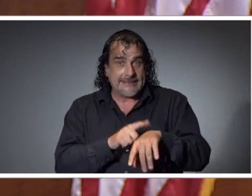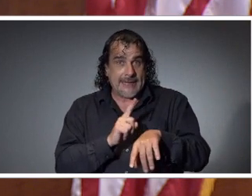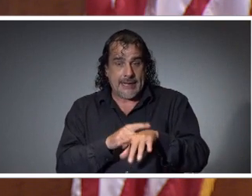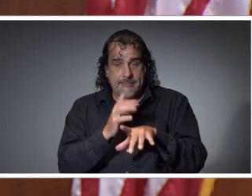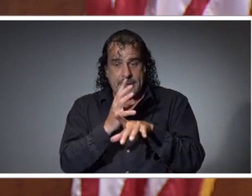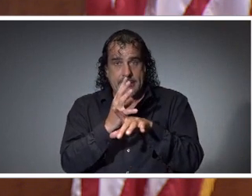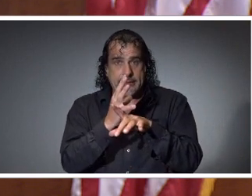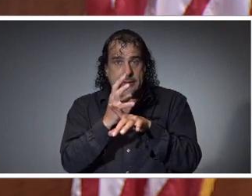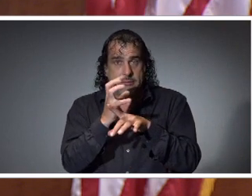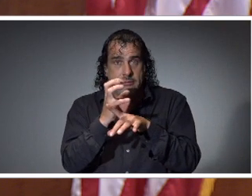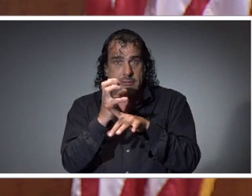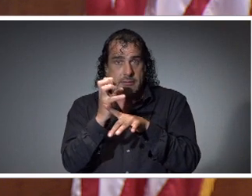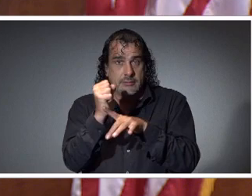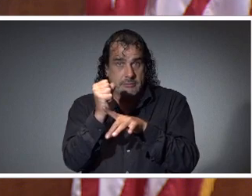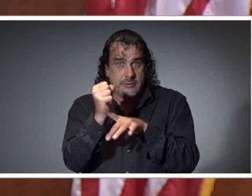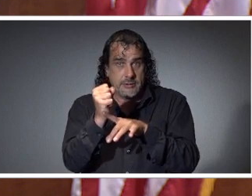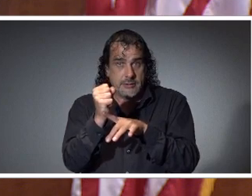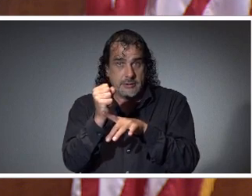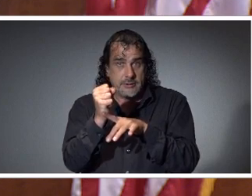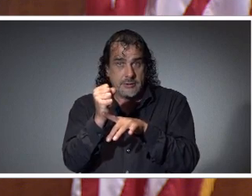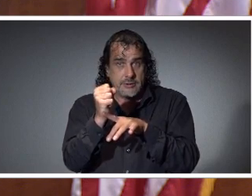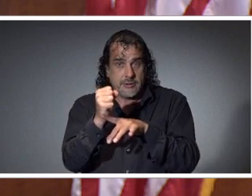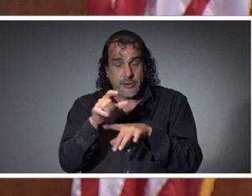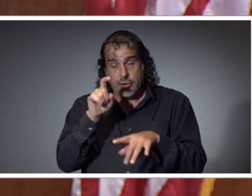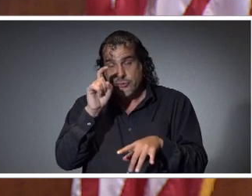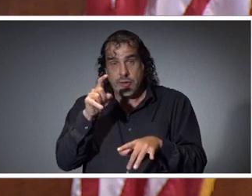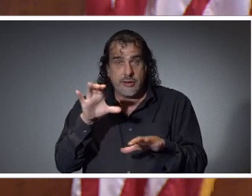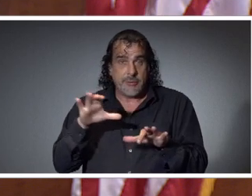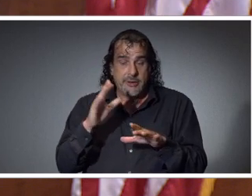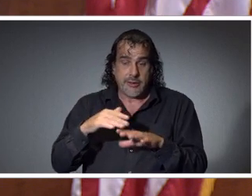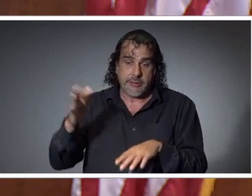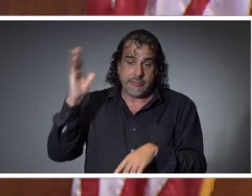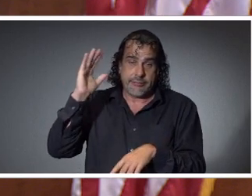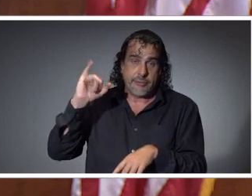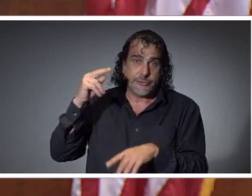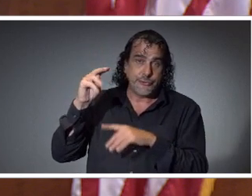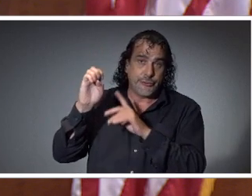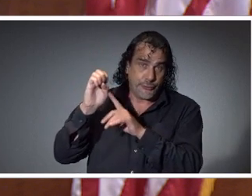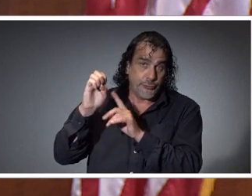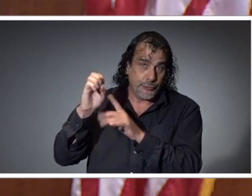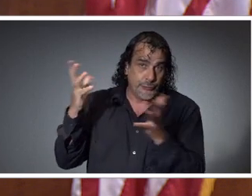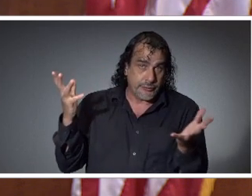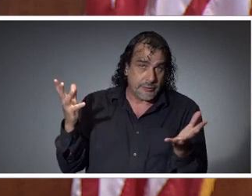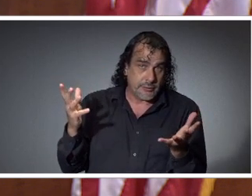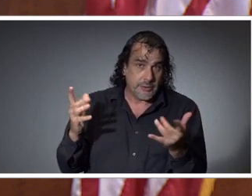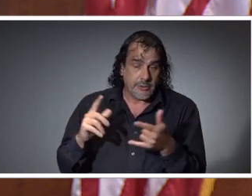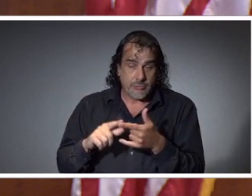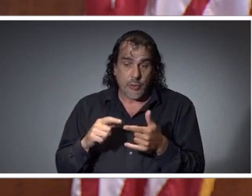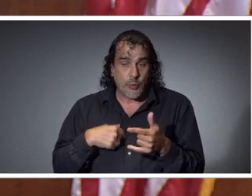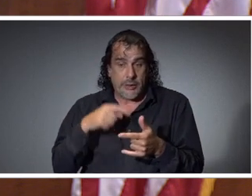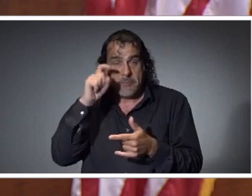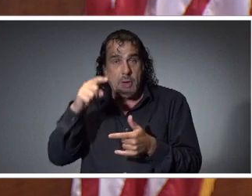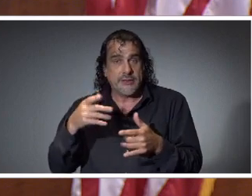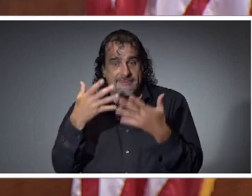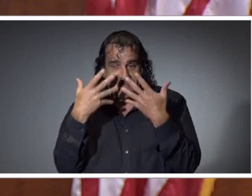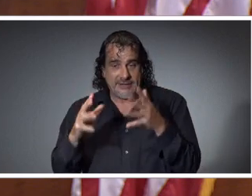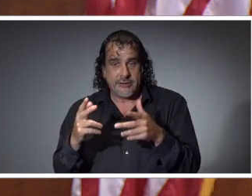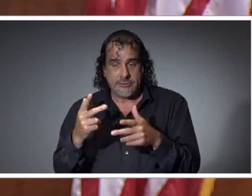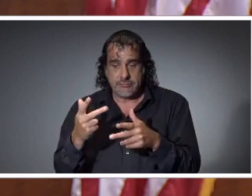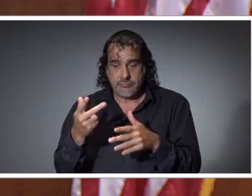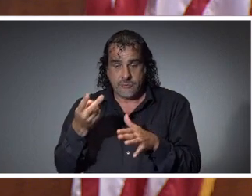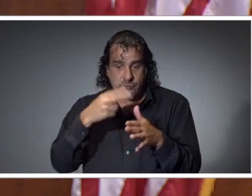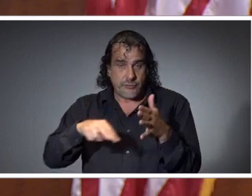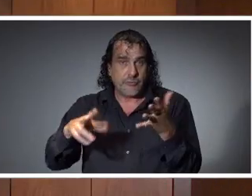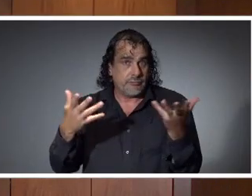narrow. It doesn't have to be done yesterday. It should have been done by June 30, but it certainly needs to be done within the next couple of